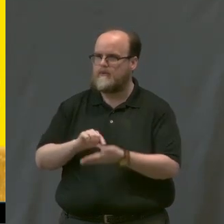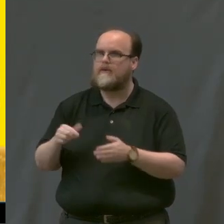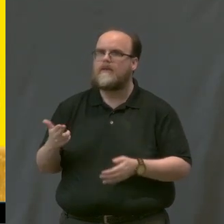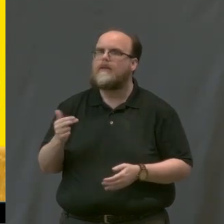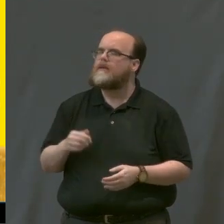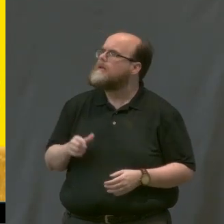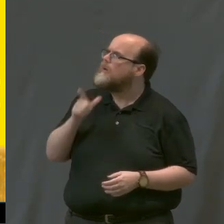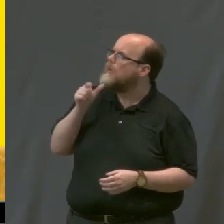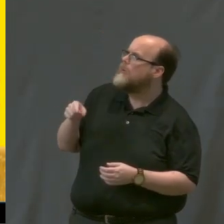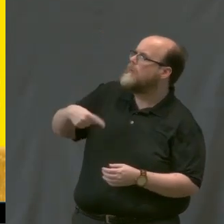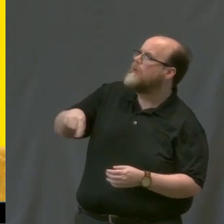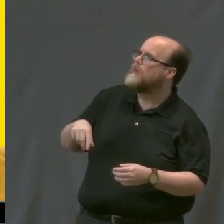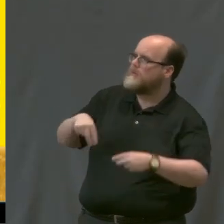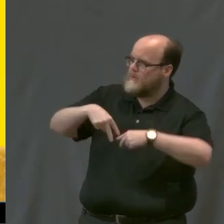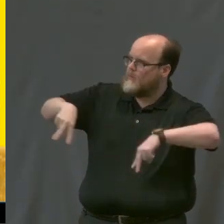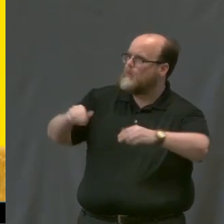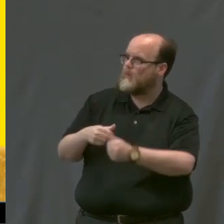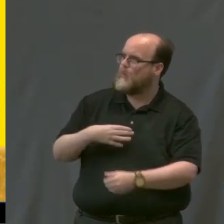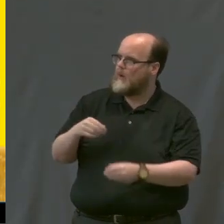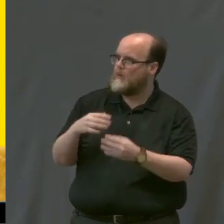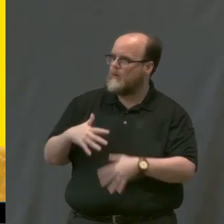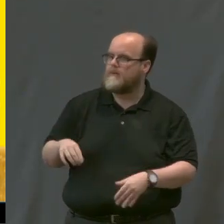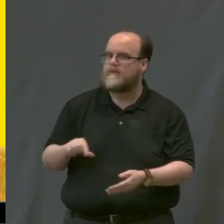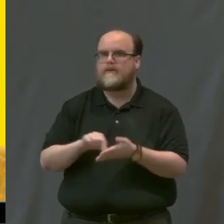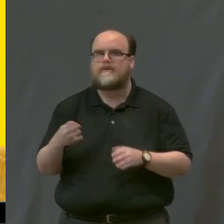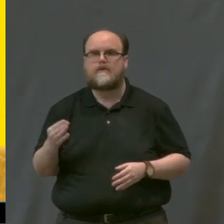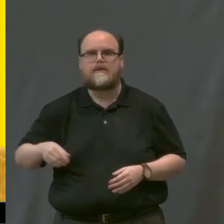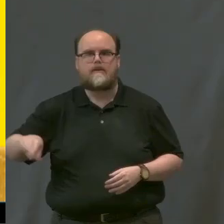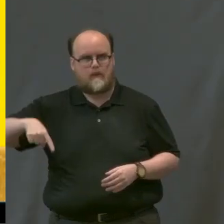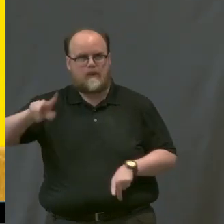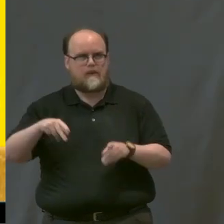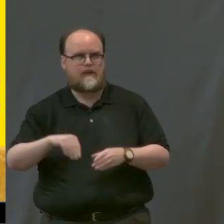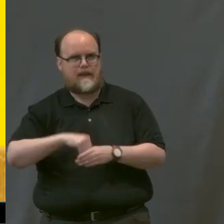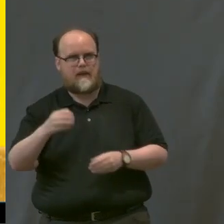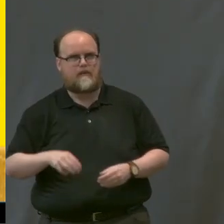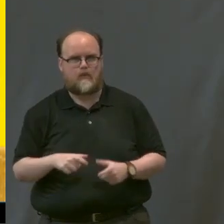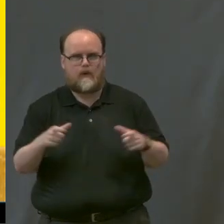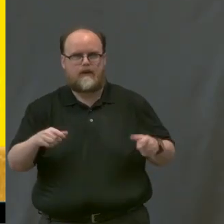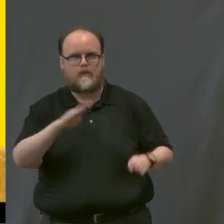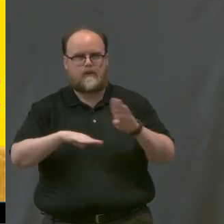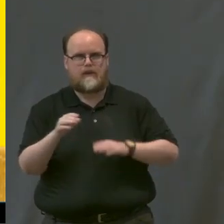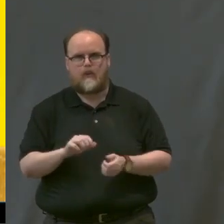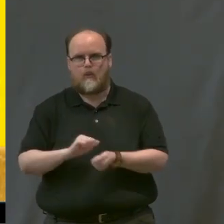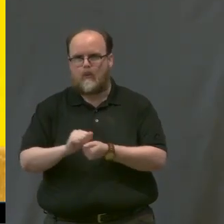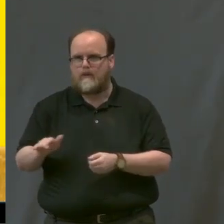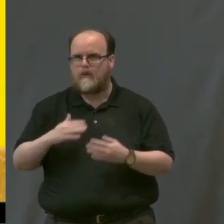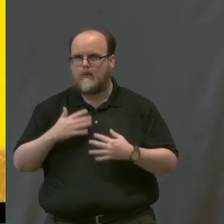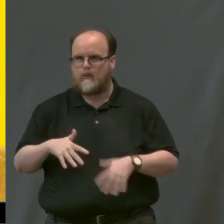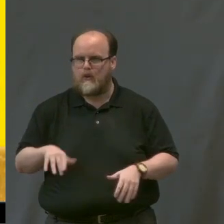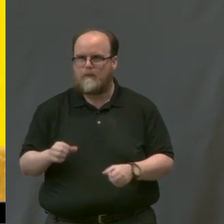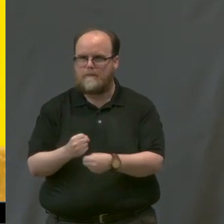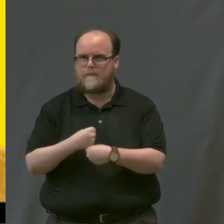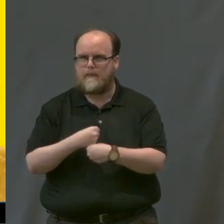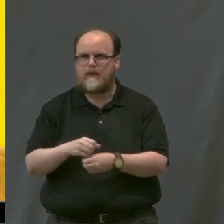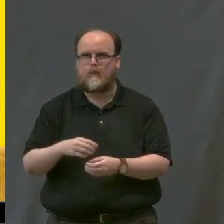that are arrayed in robes, in white robes? Verse 14, these are the ones who came out of the great tribulation and washed their robes and made them white